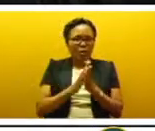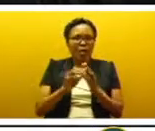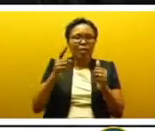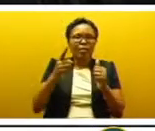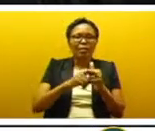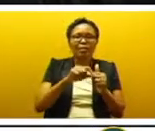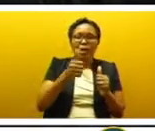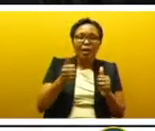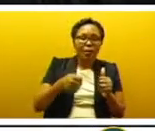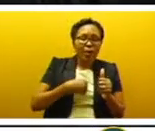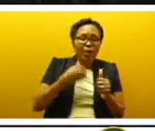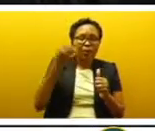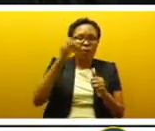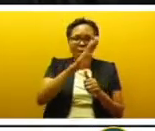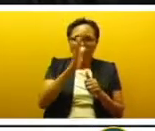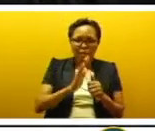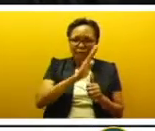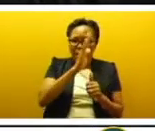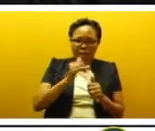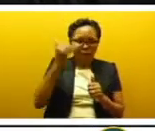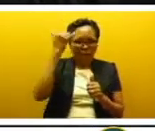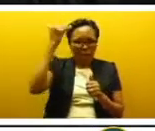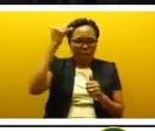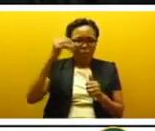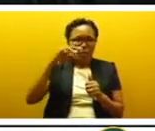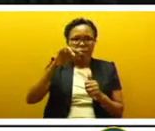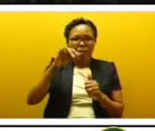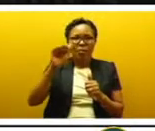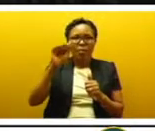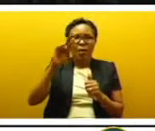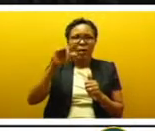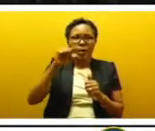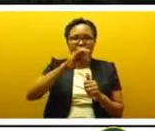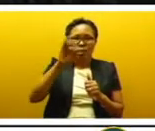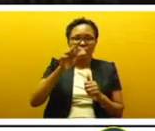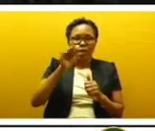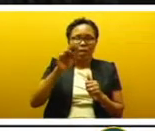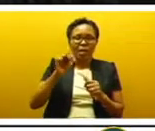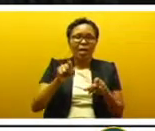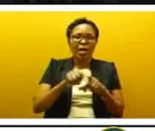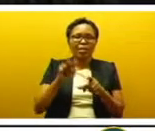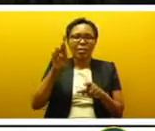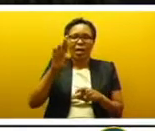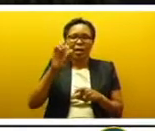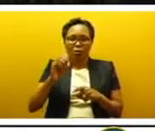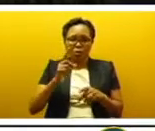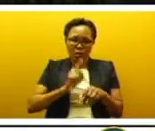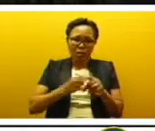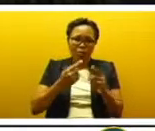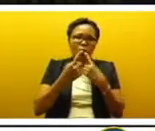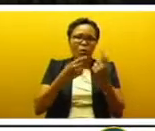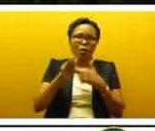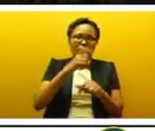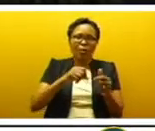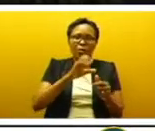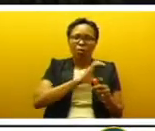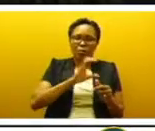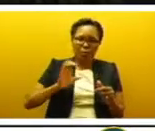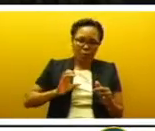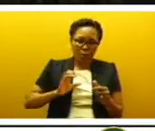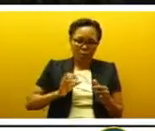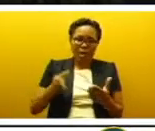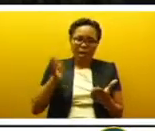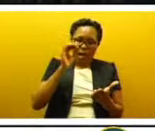Marjani and other returning officers when we talk about the commission. B, based